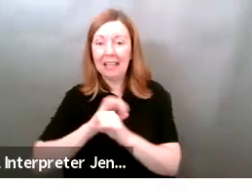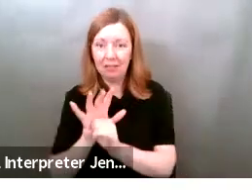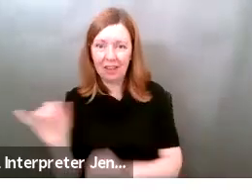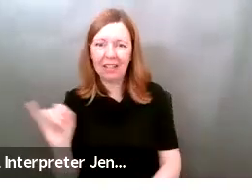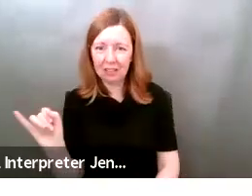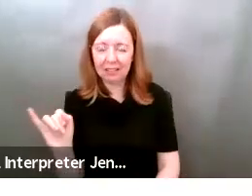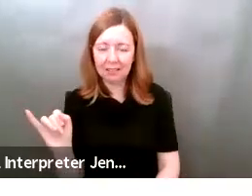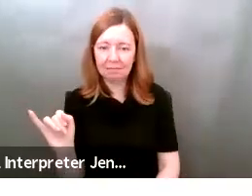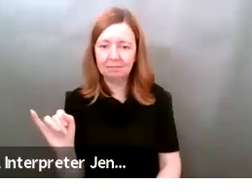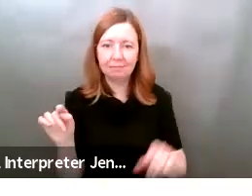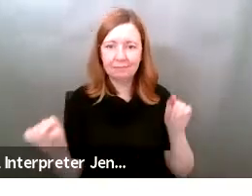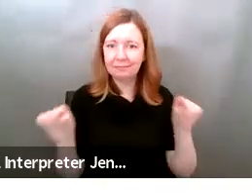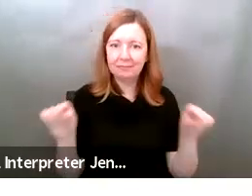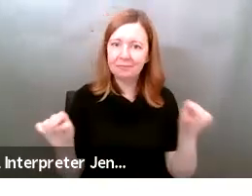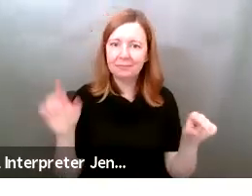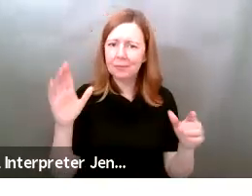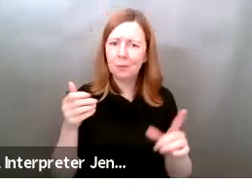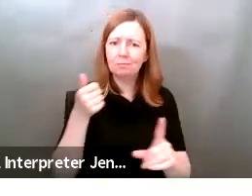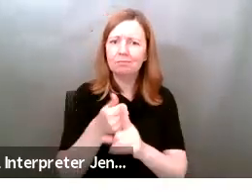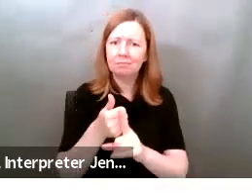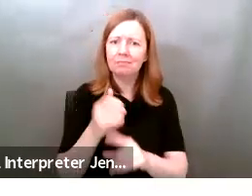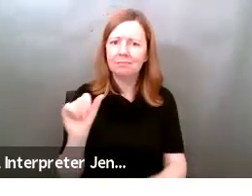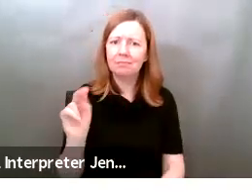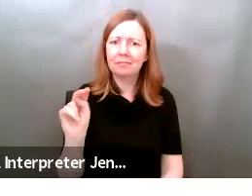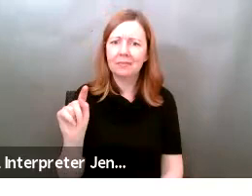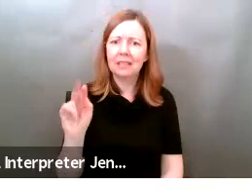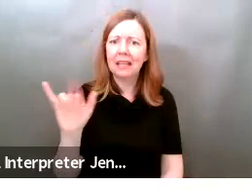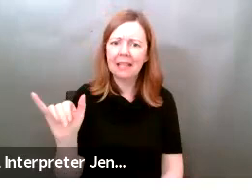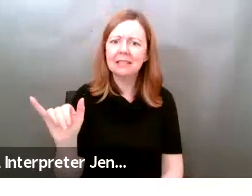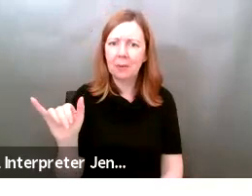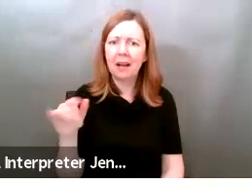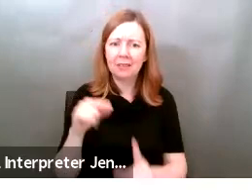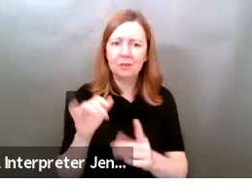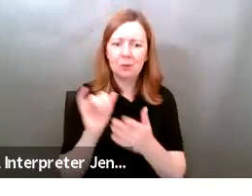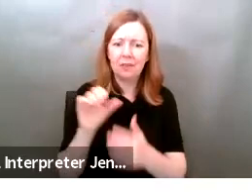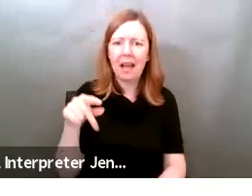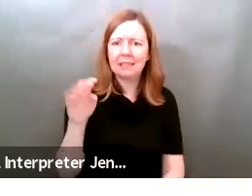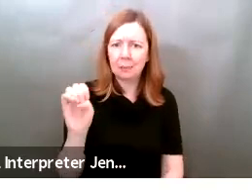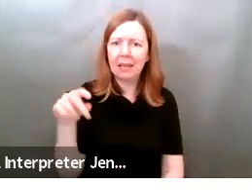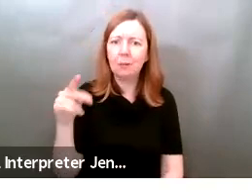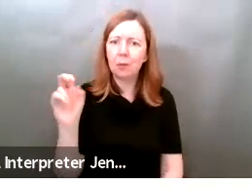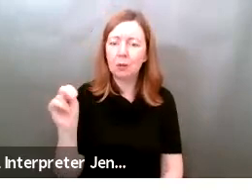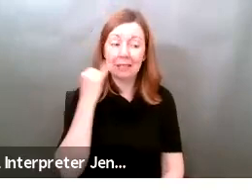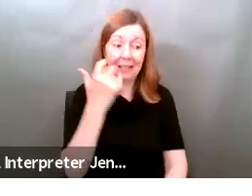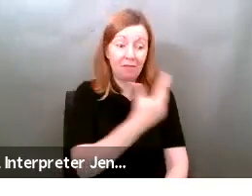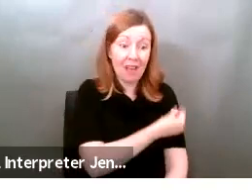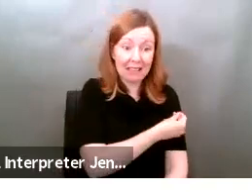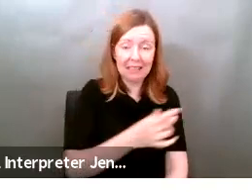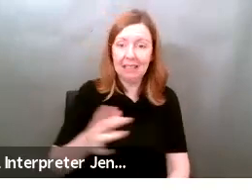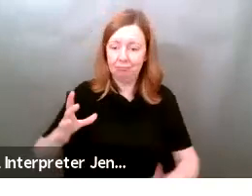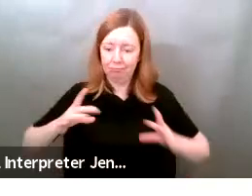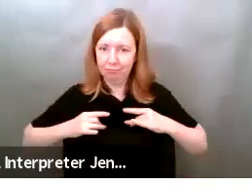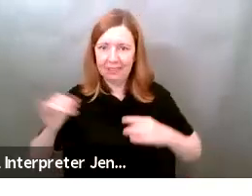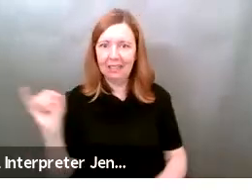So either way, you're going to get antibodies to spike protein if you get vaccinated or if you get infected.